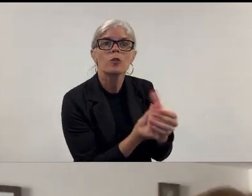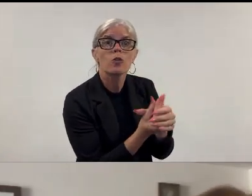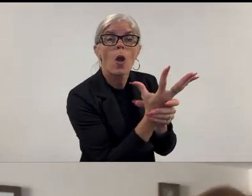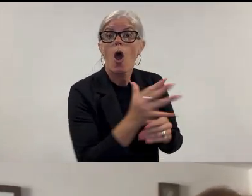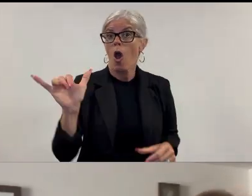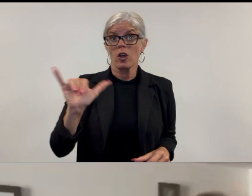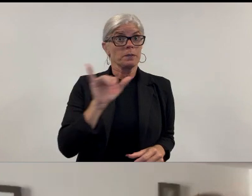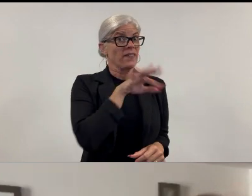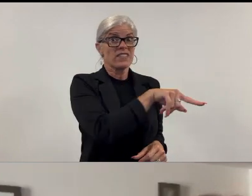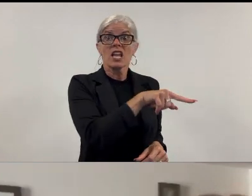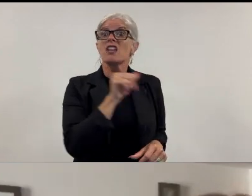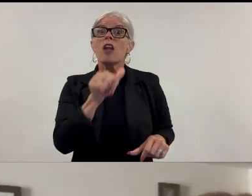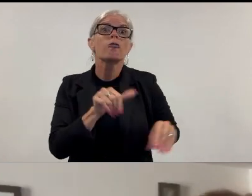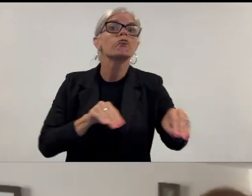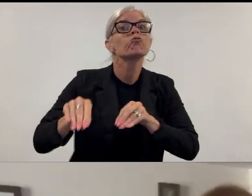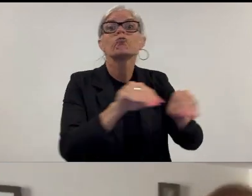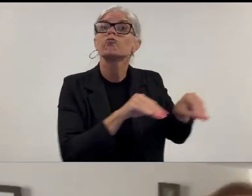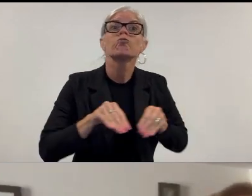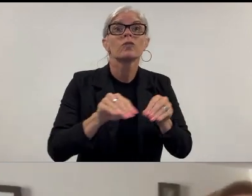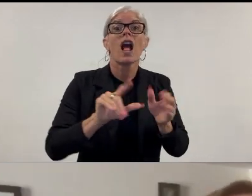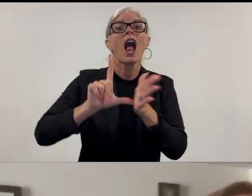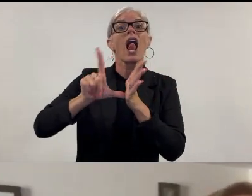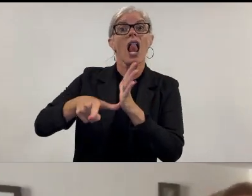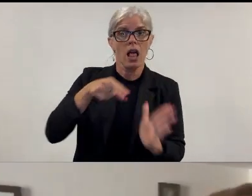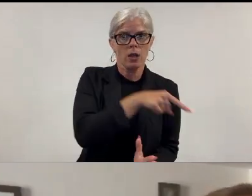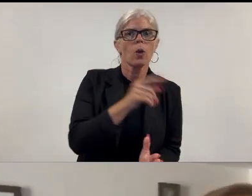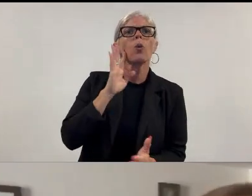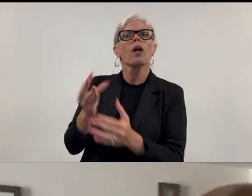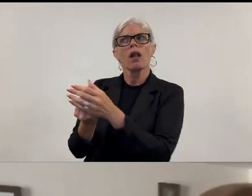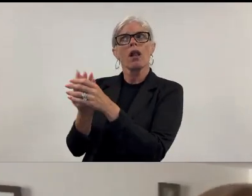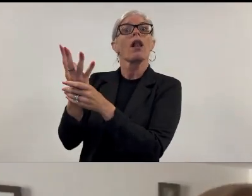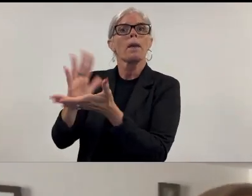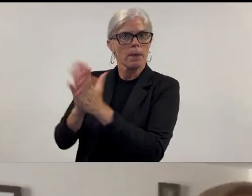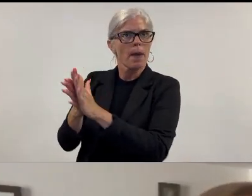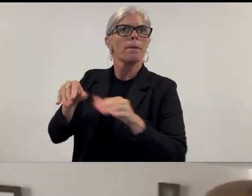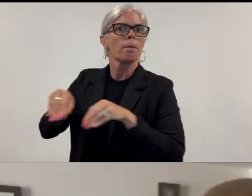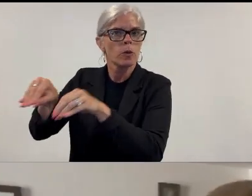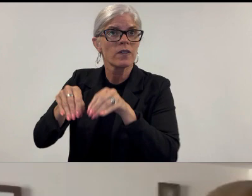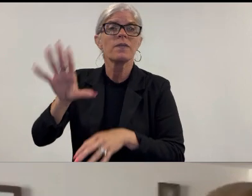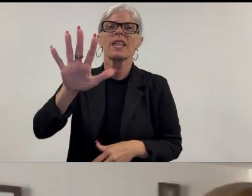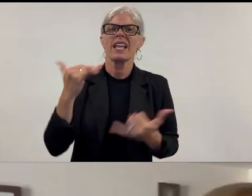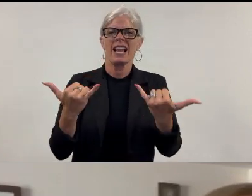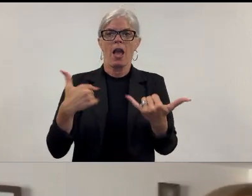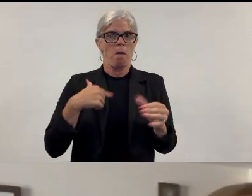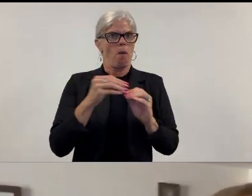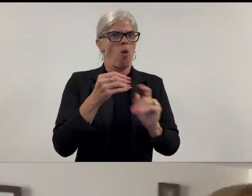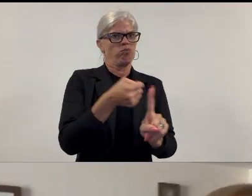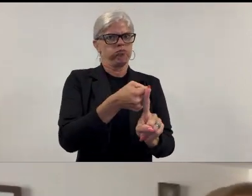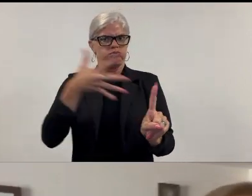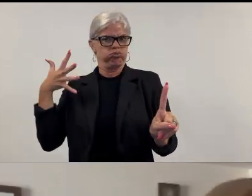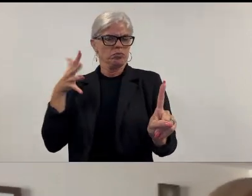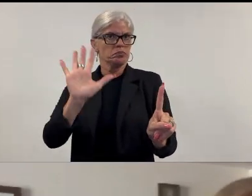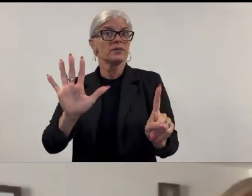them will require surgical intervention. They will develop other musculoskeletal